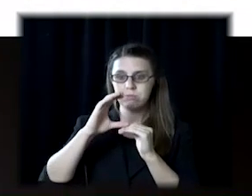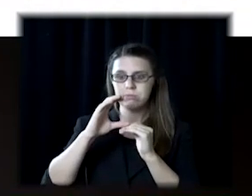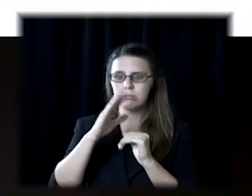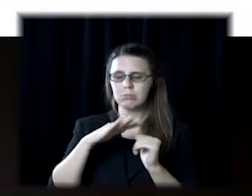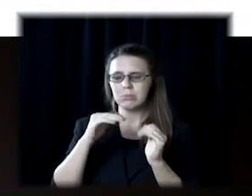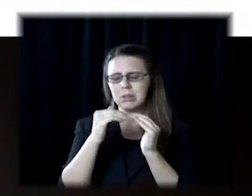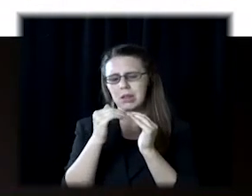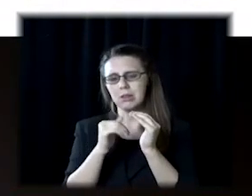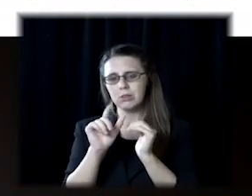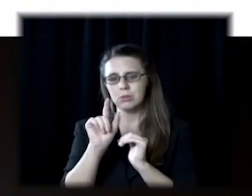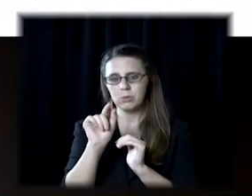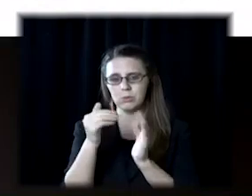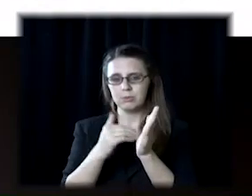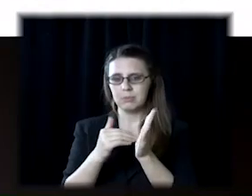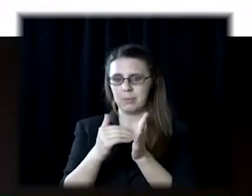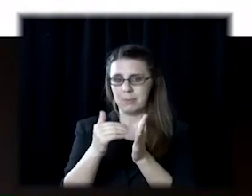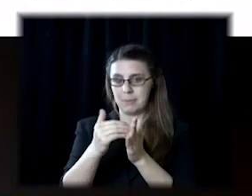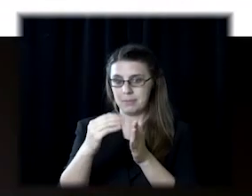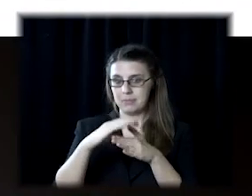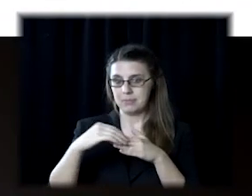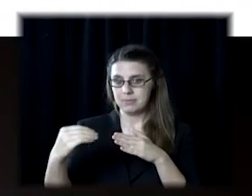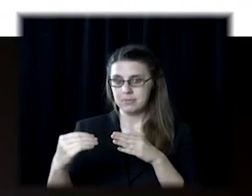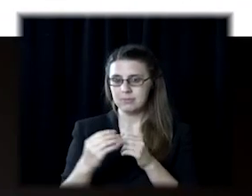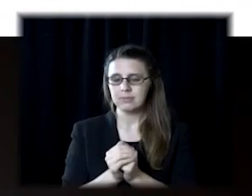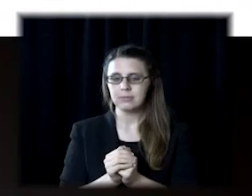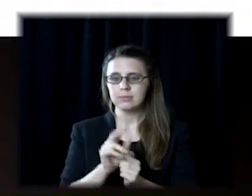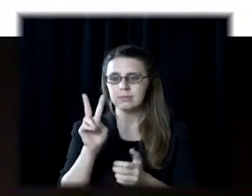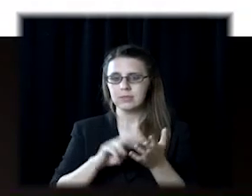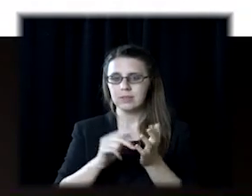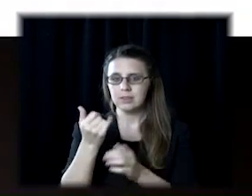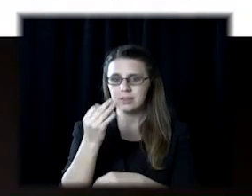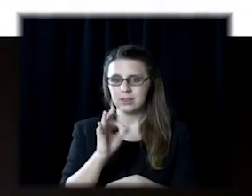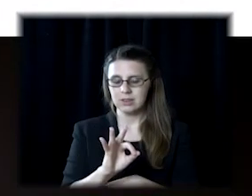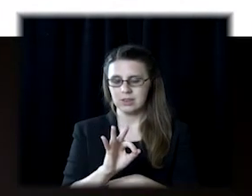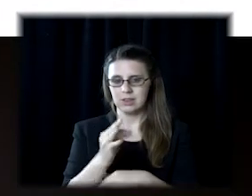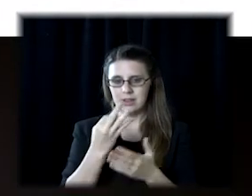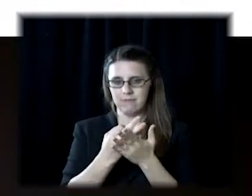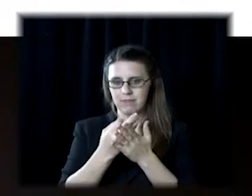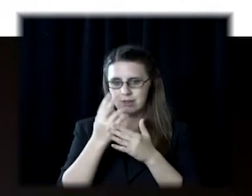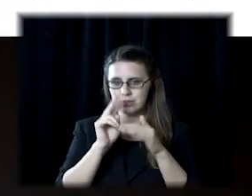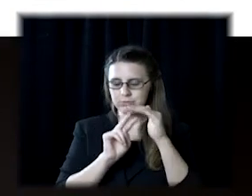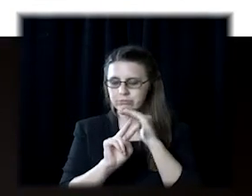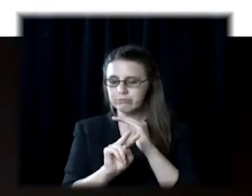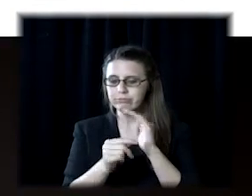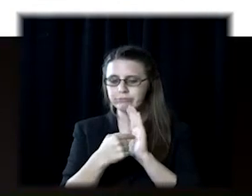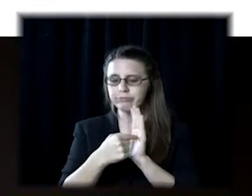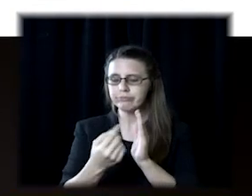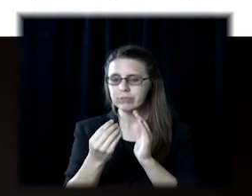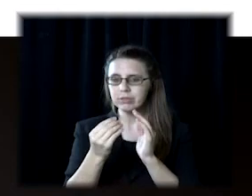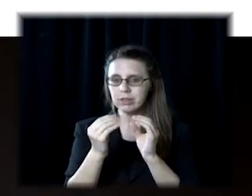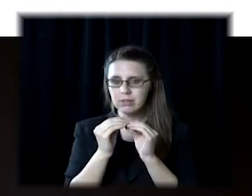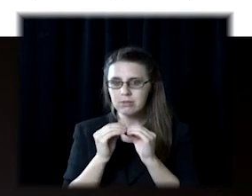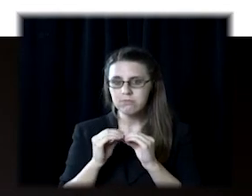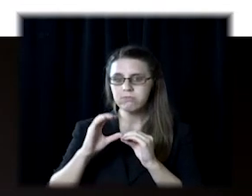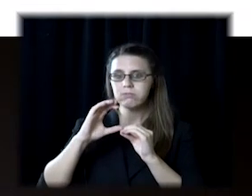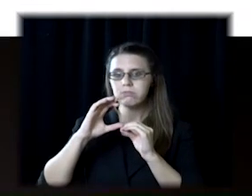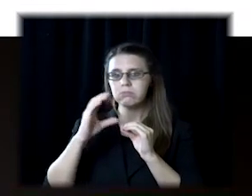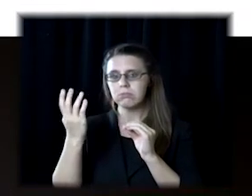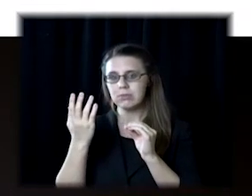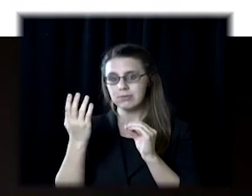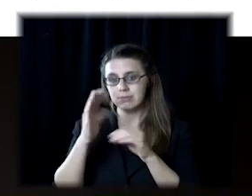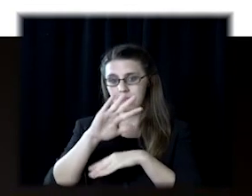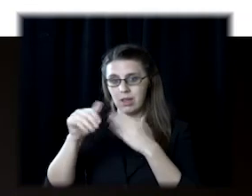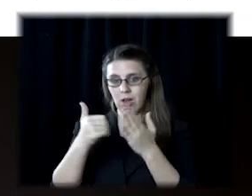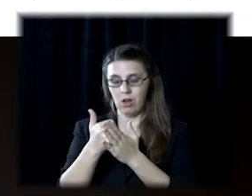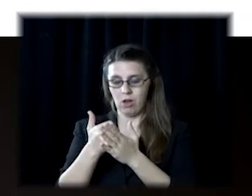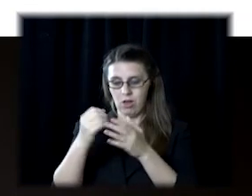billion. The 2019 fiscal plan financial projections show the surplus generated by all entities